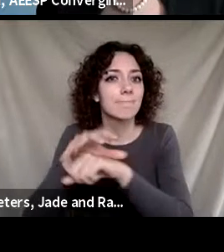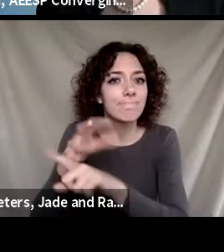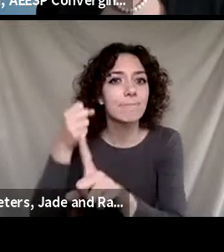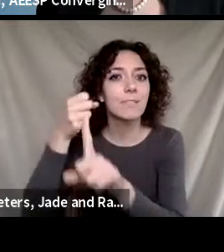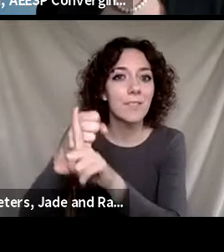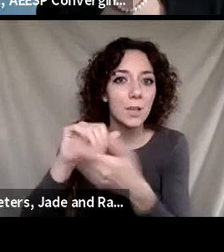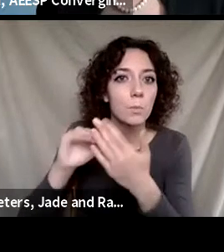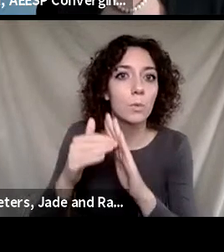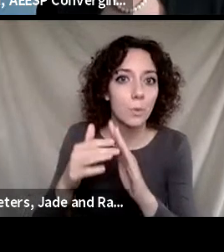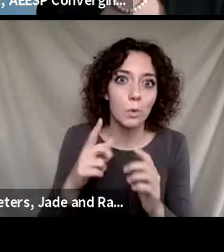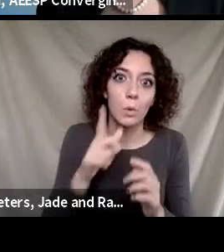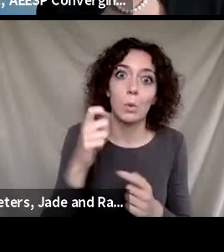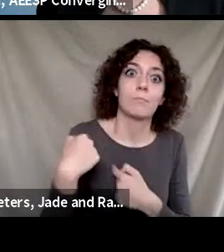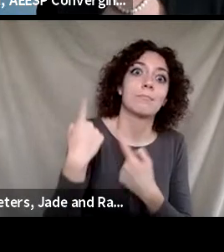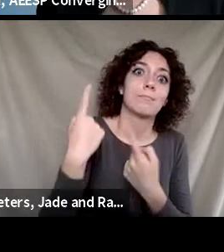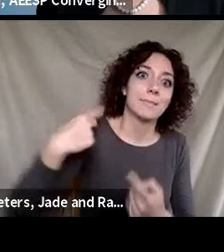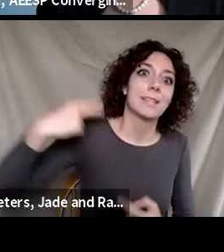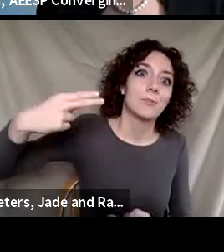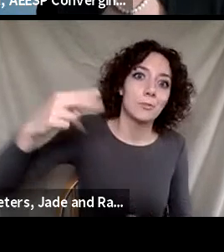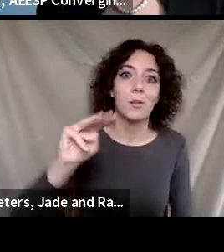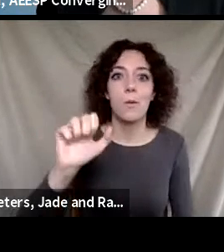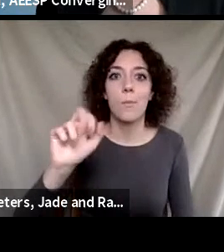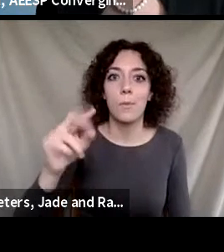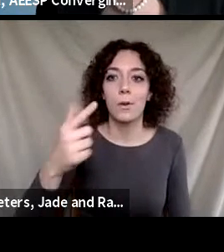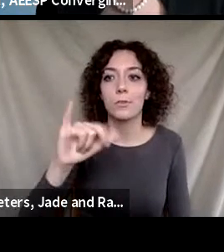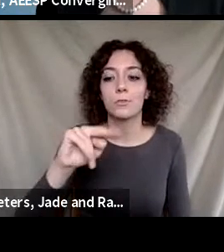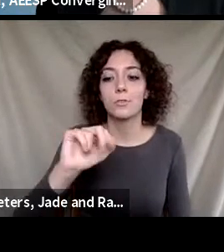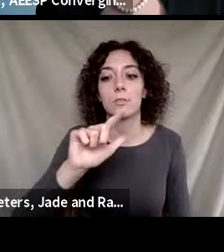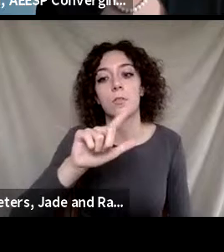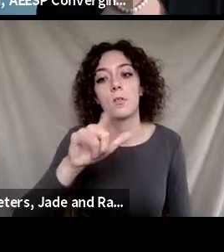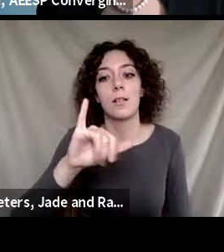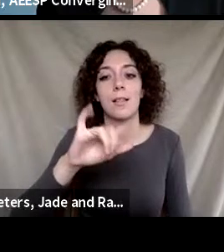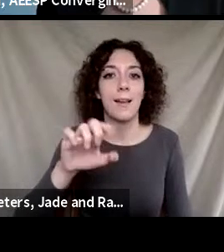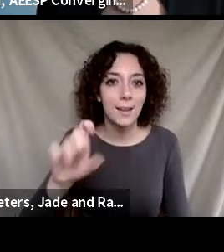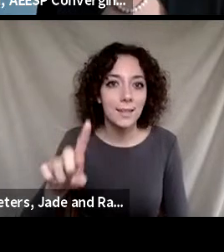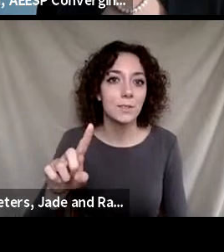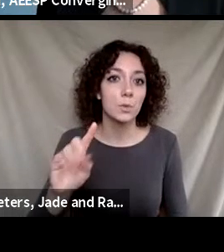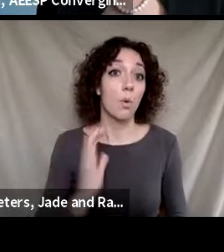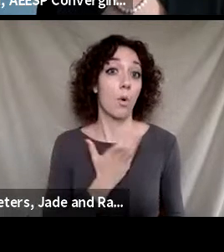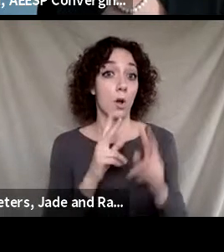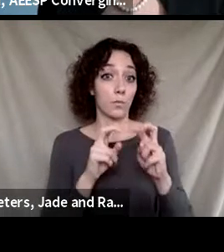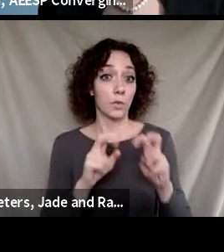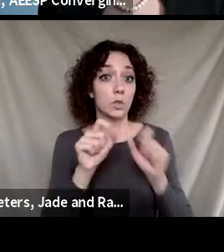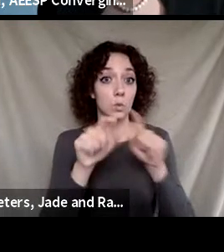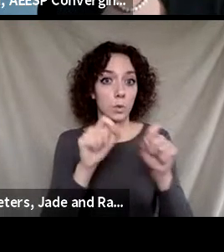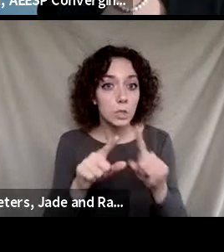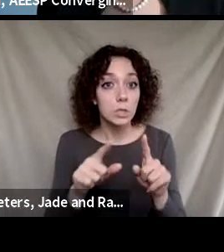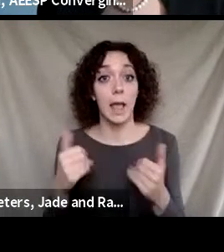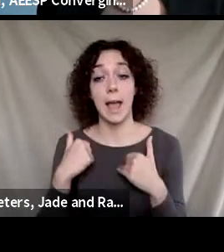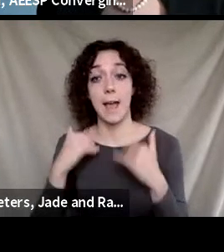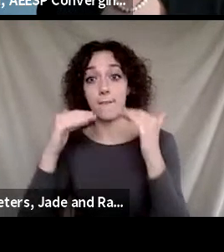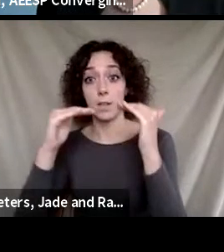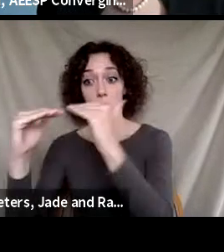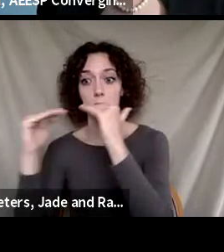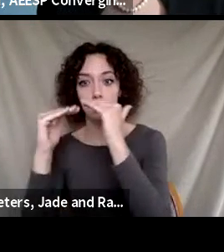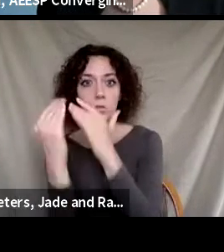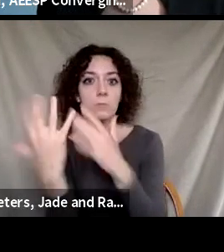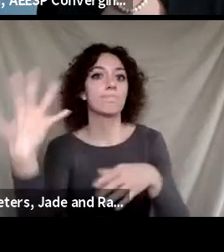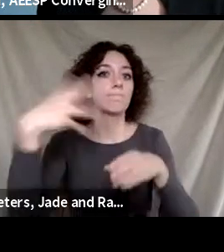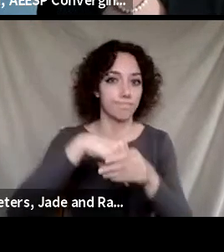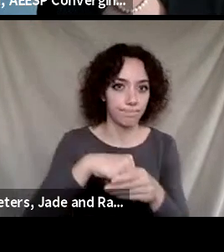been marginalized? And so a lot of our research questions have equity and justice threads that run through